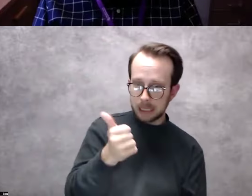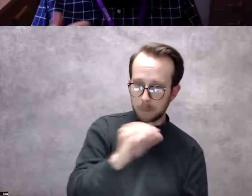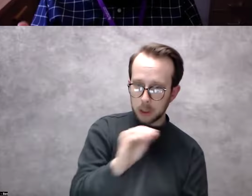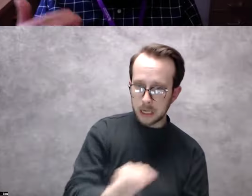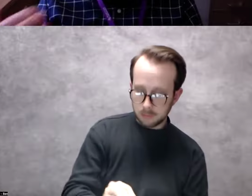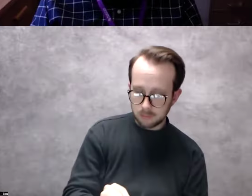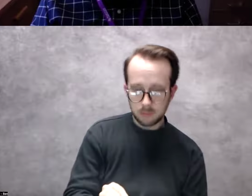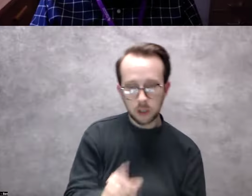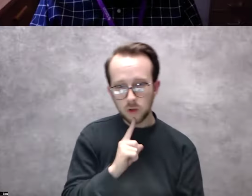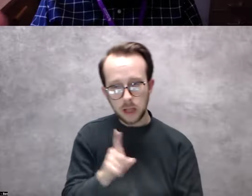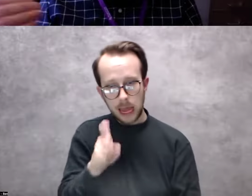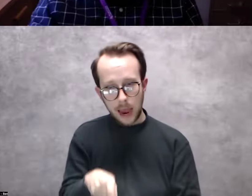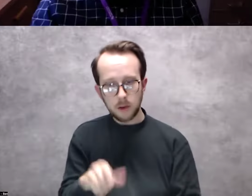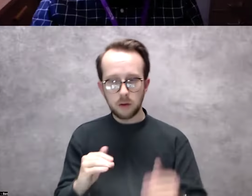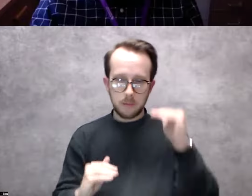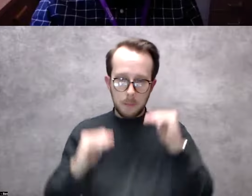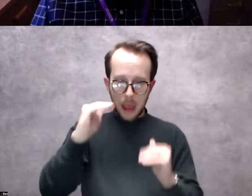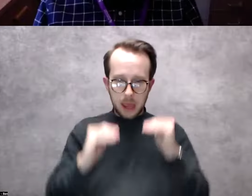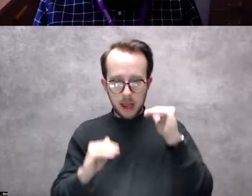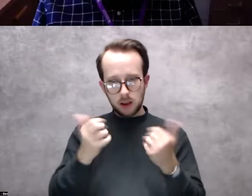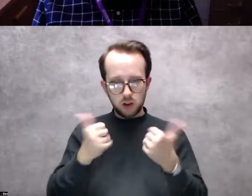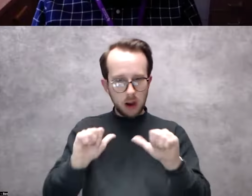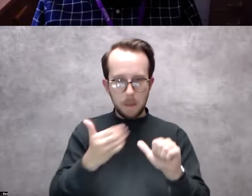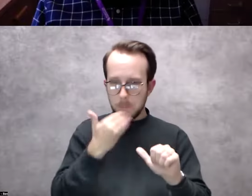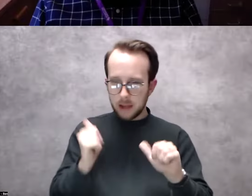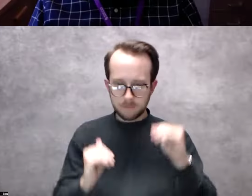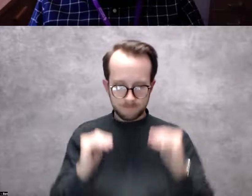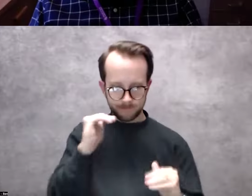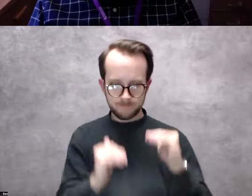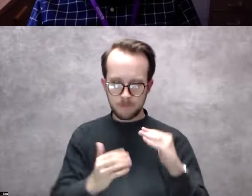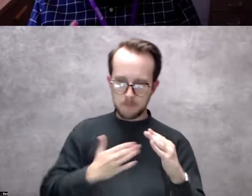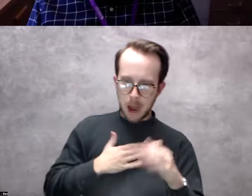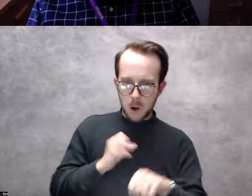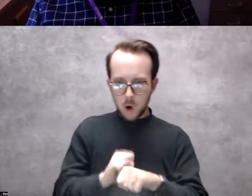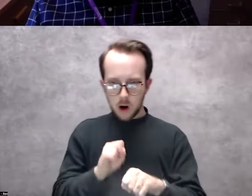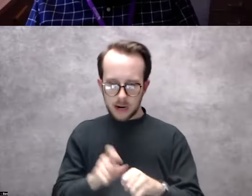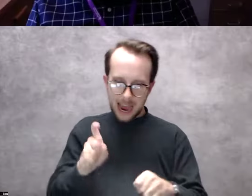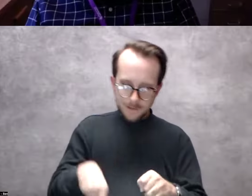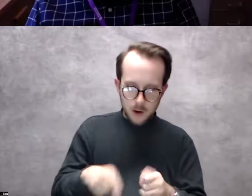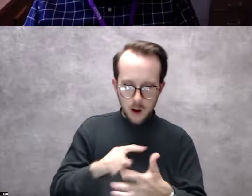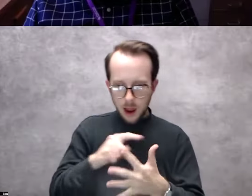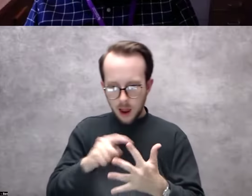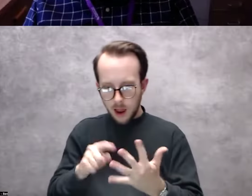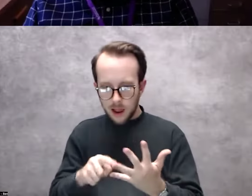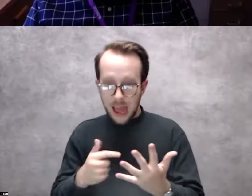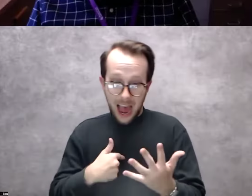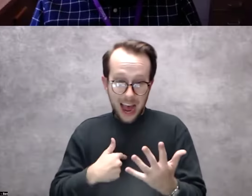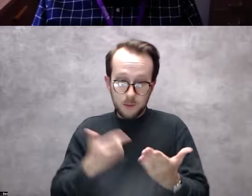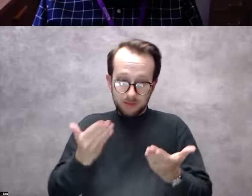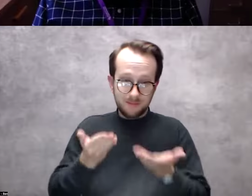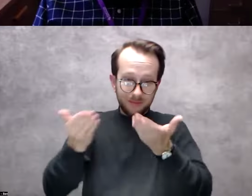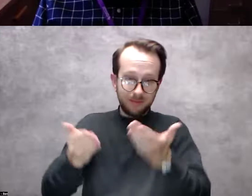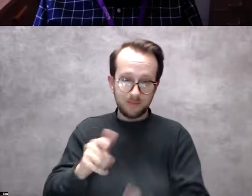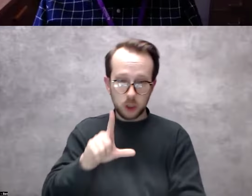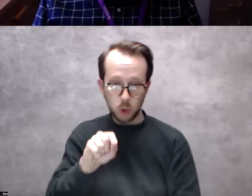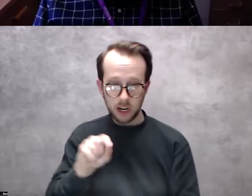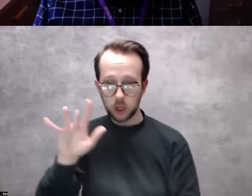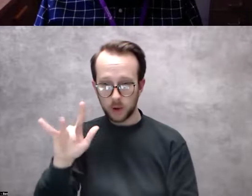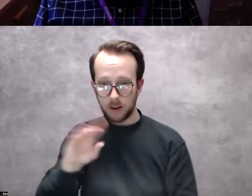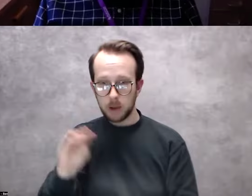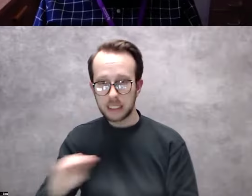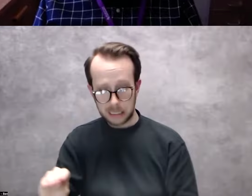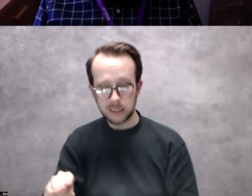have to try to balance it best what you think you have to do. But I would say, 20 to 25% is, I think,